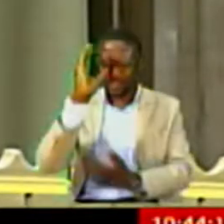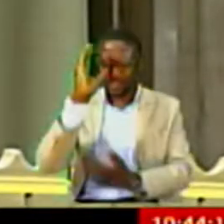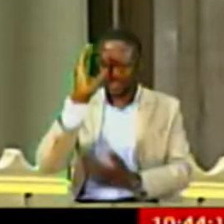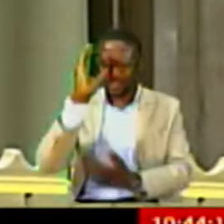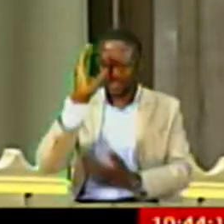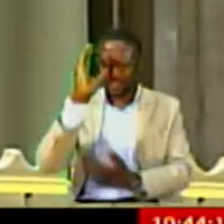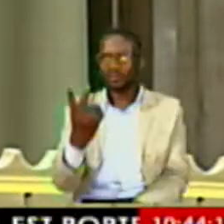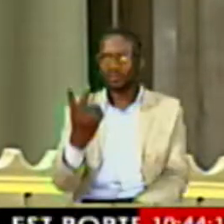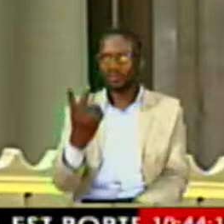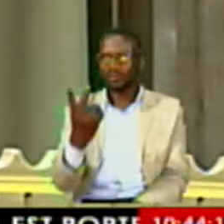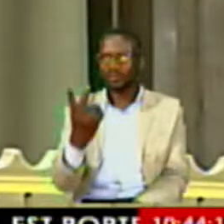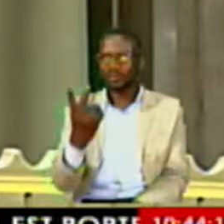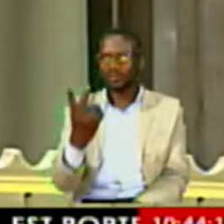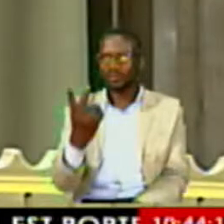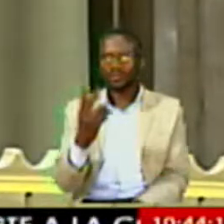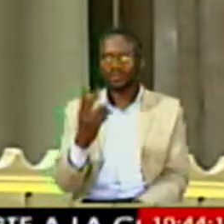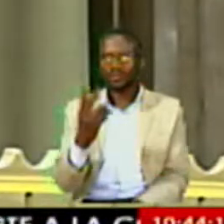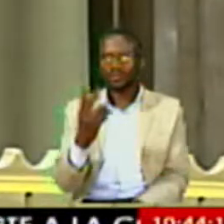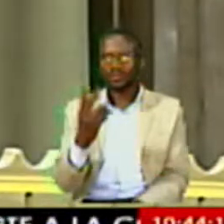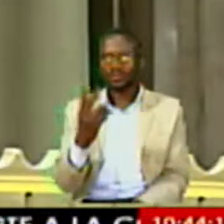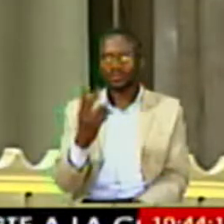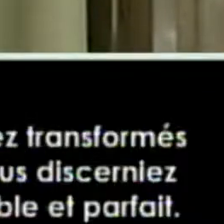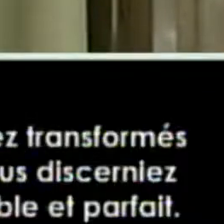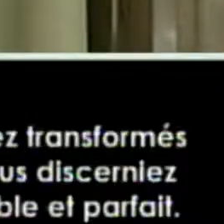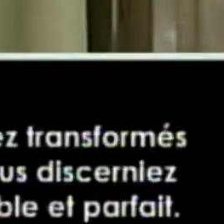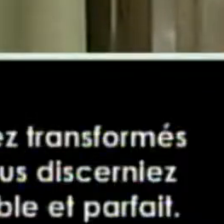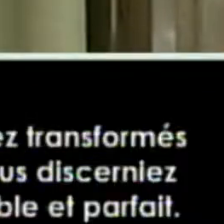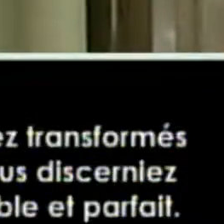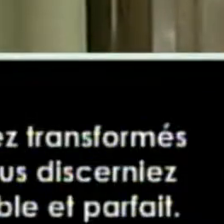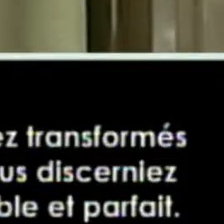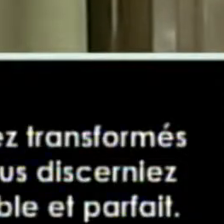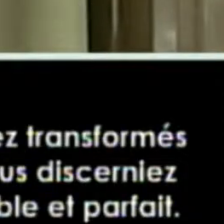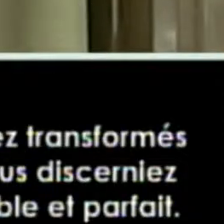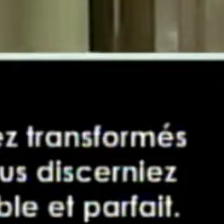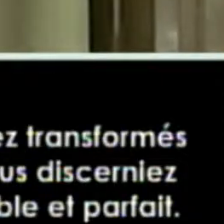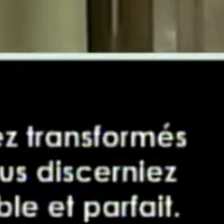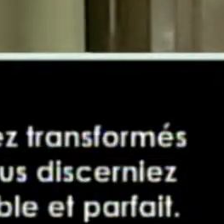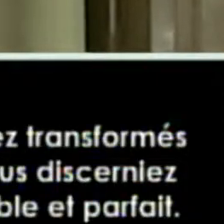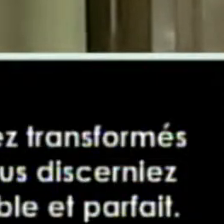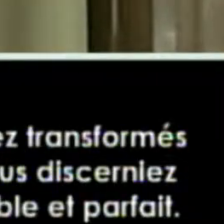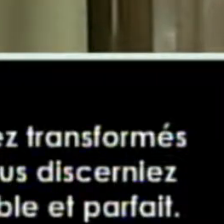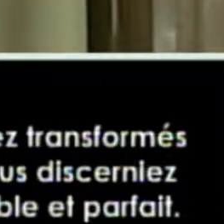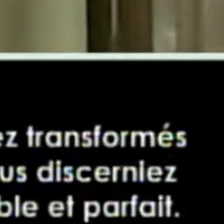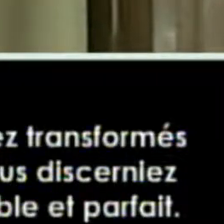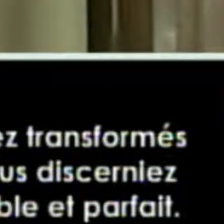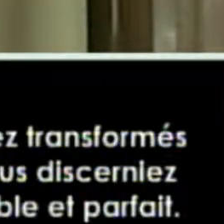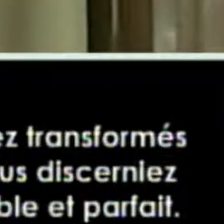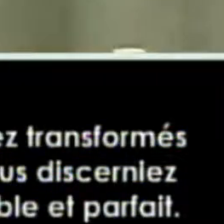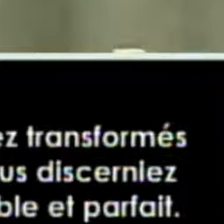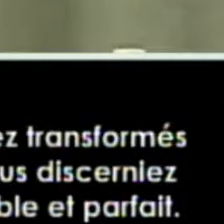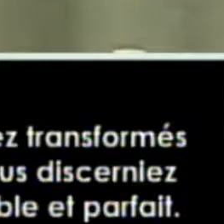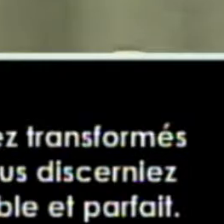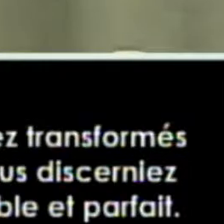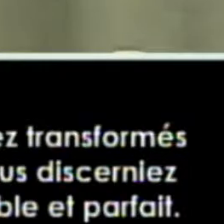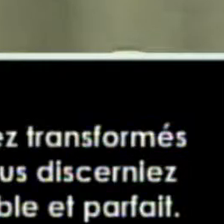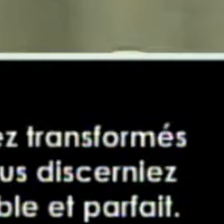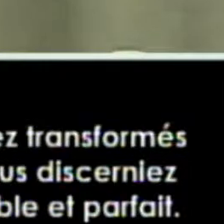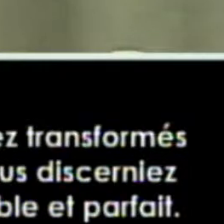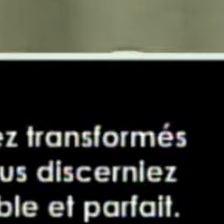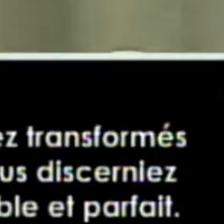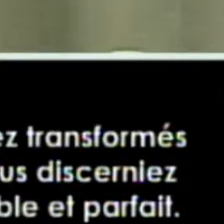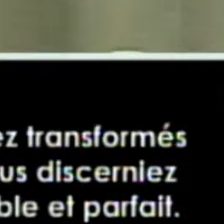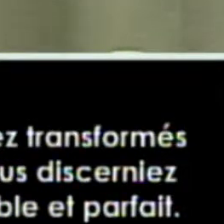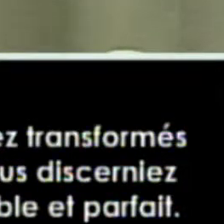2. Ne vous conformez pas au siècle présent. And do not be conformed to this world.